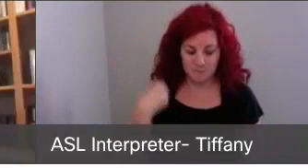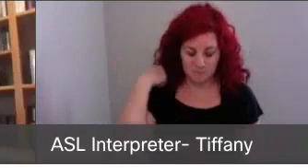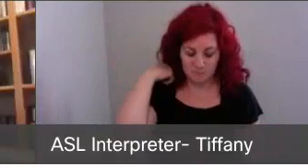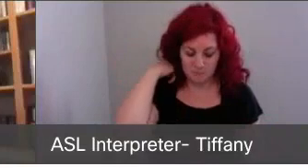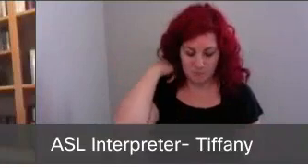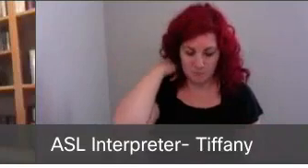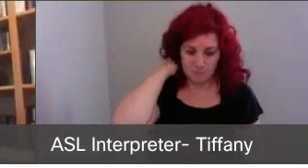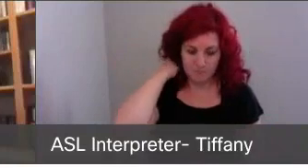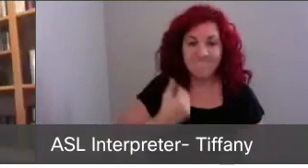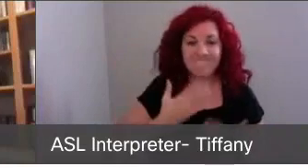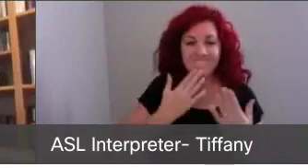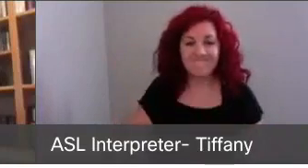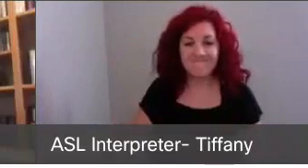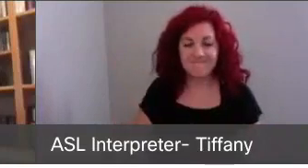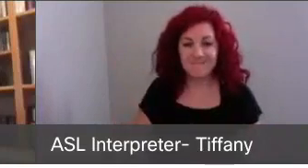Thank you.